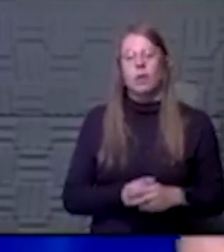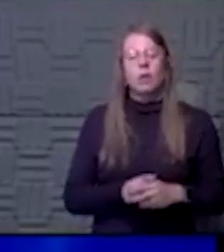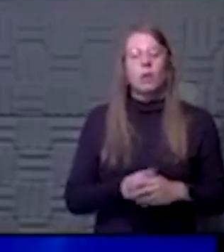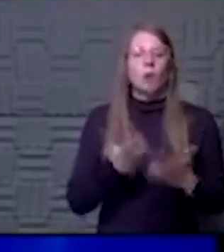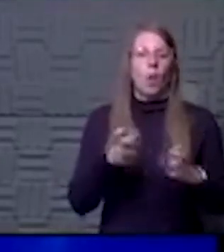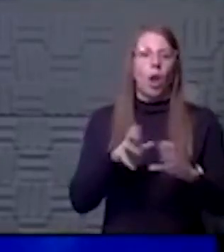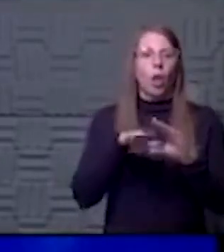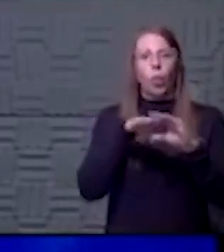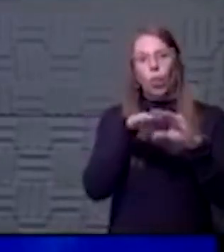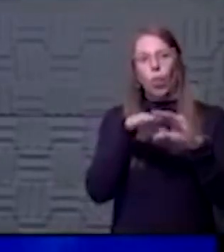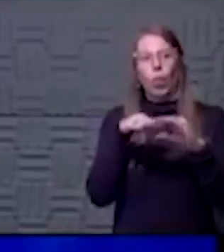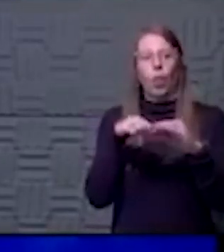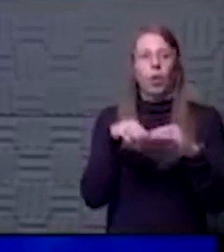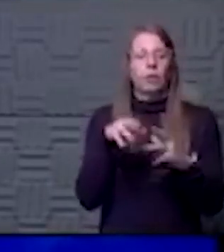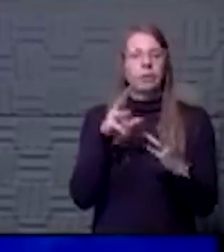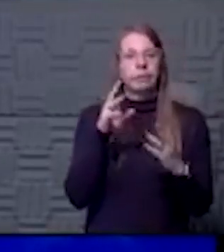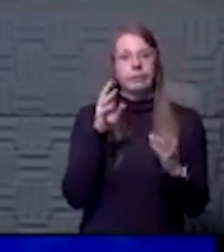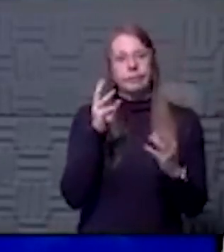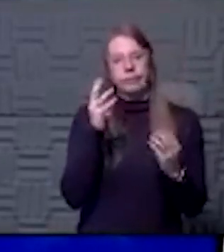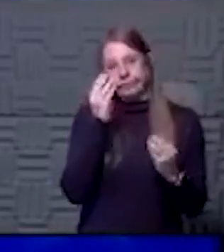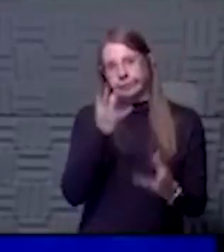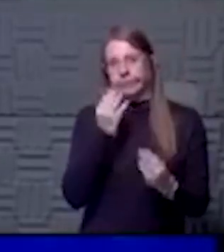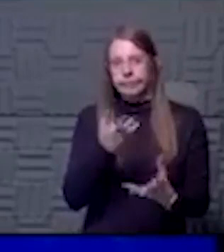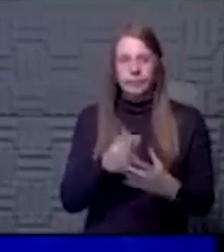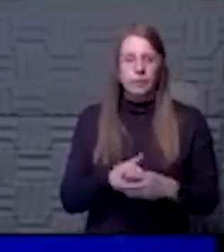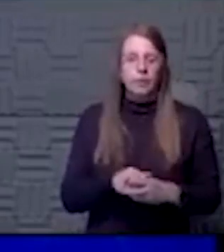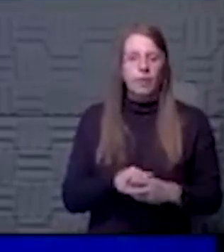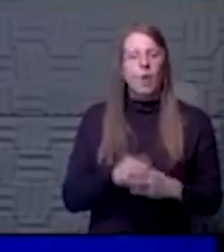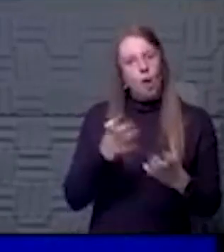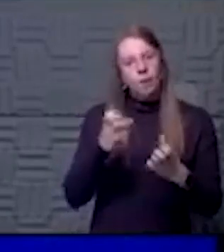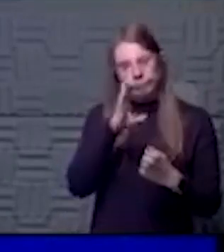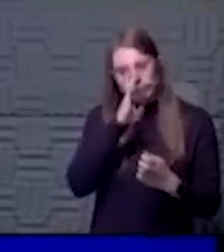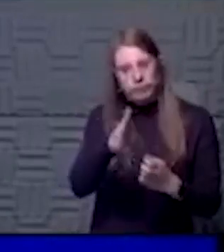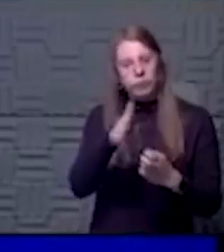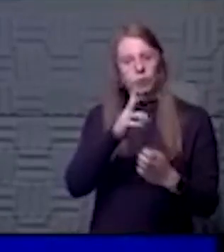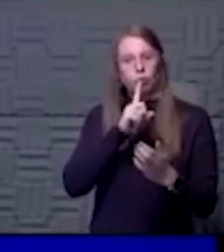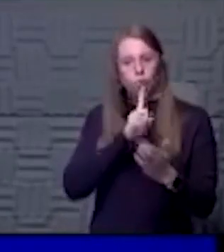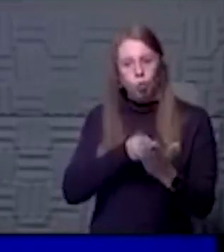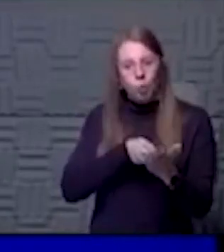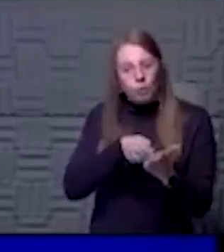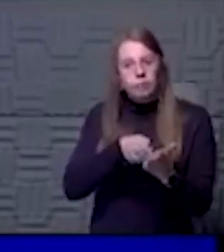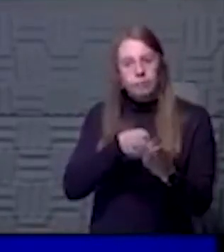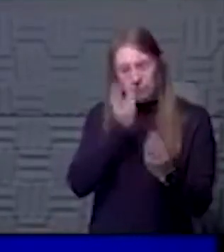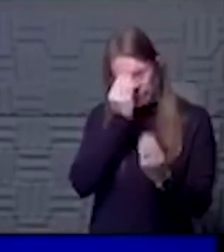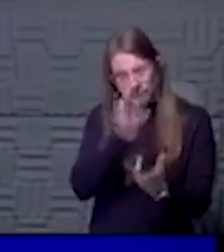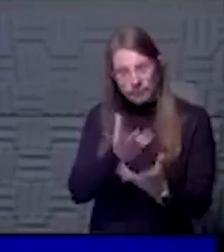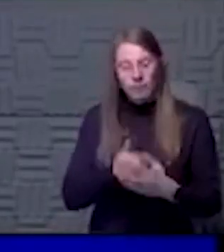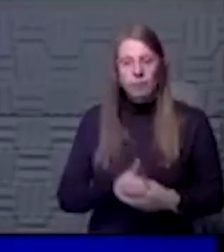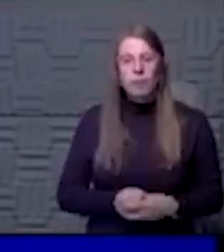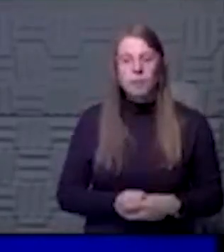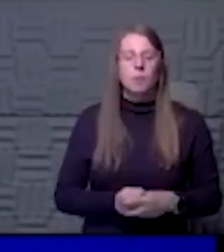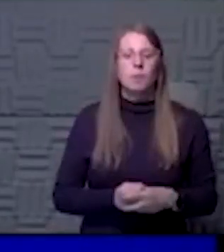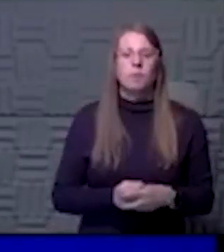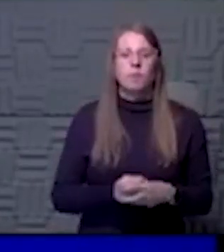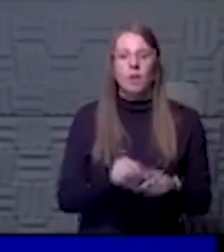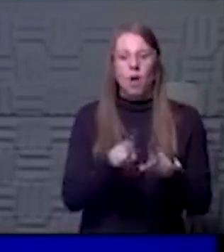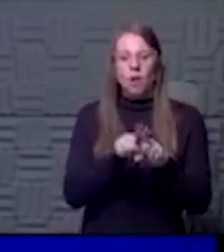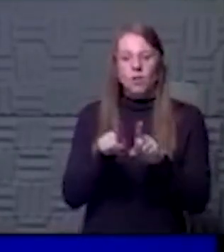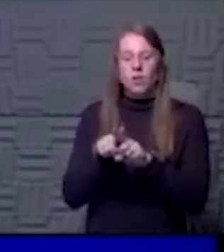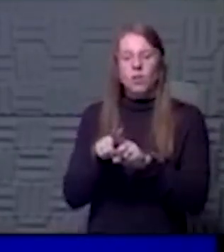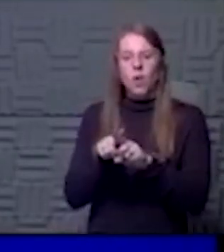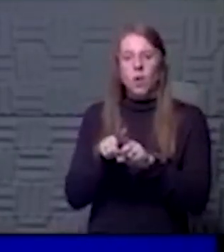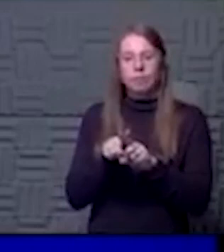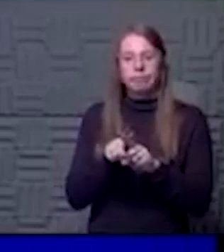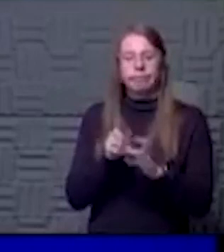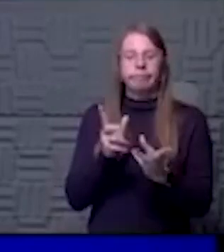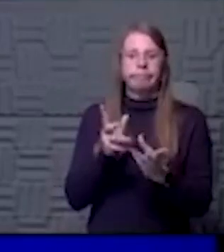just going straight at you with the truth and what we know to be true, and trying to cope with COVID weariness